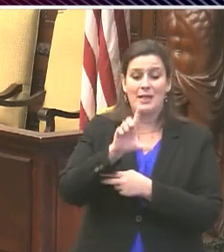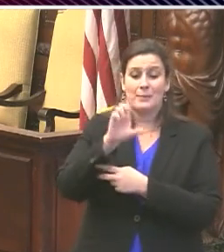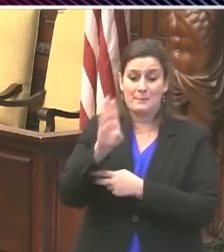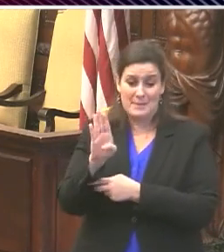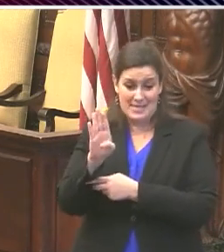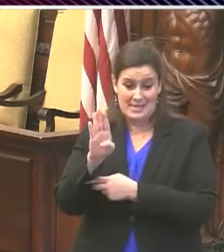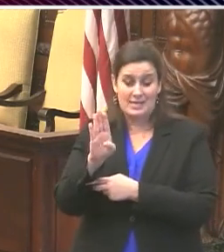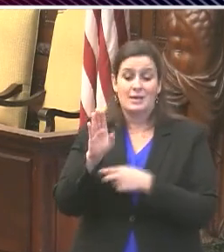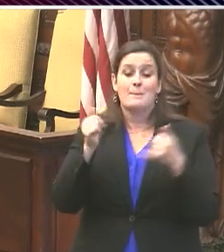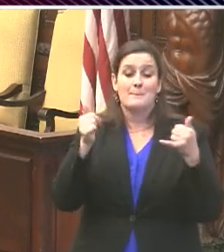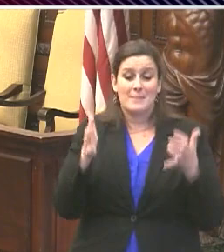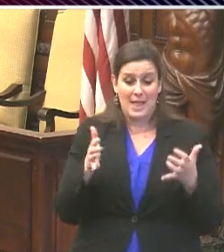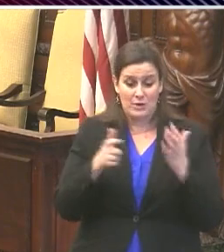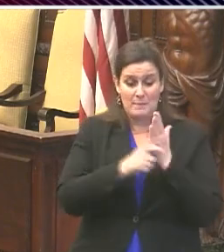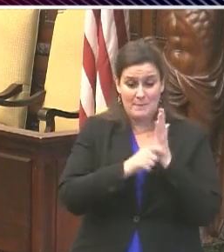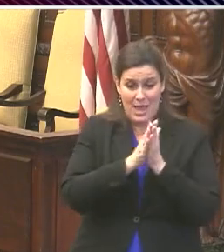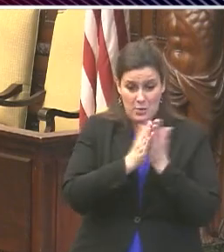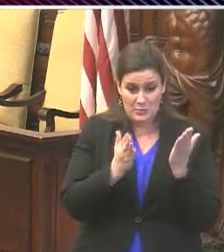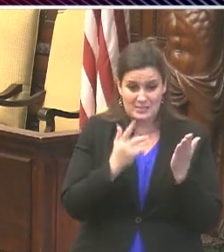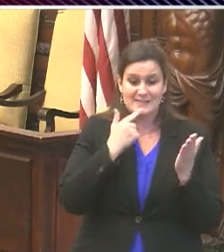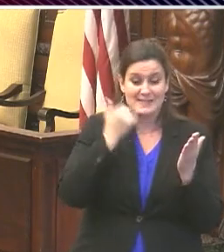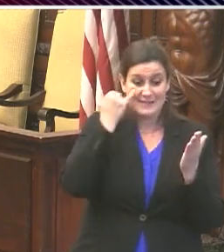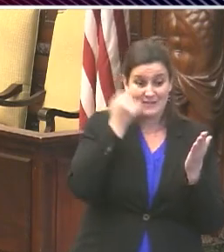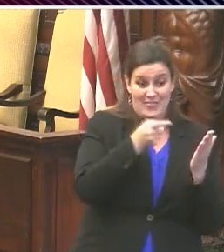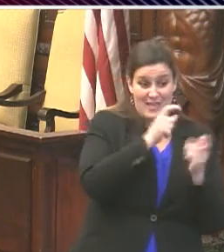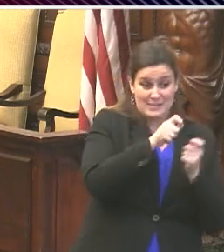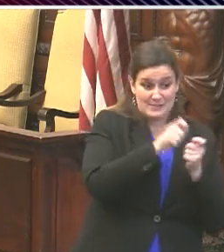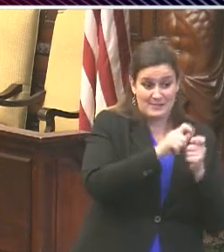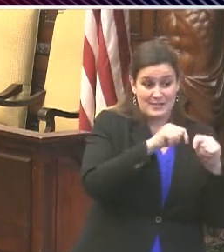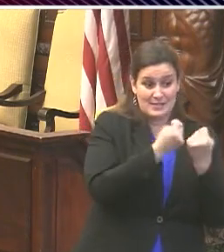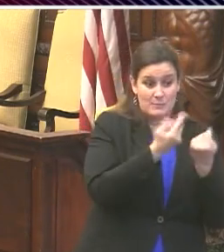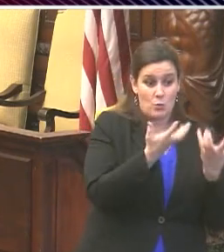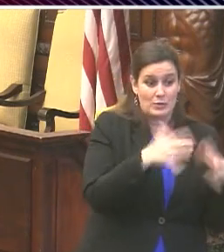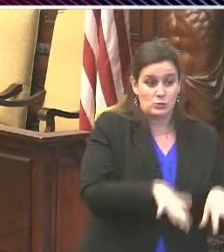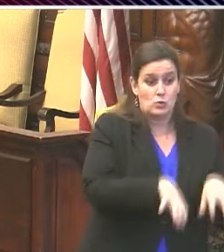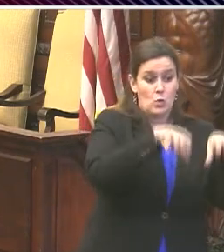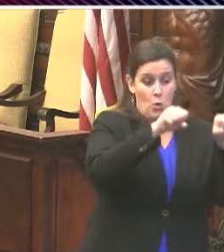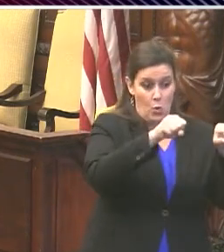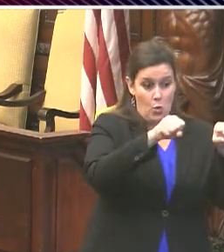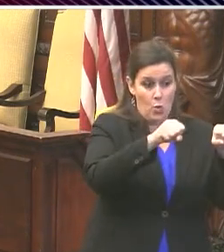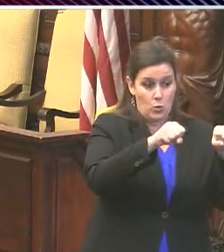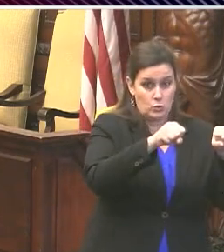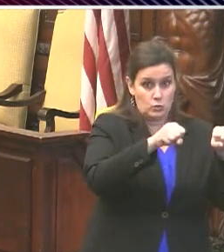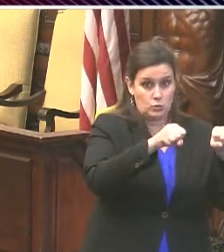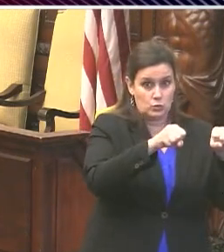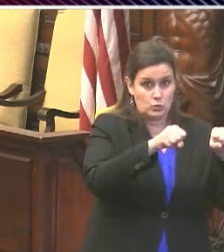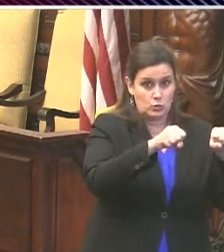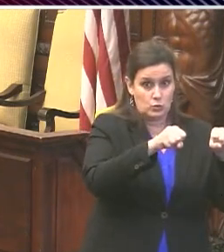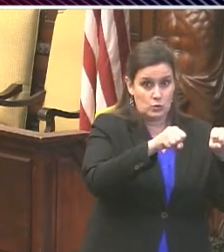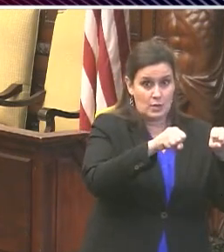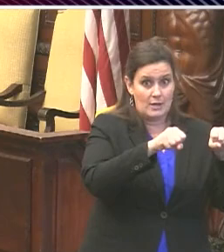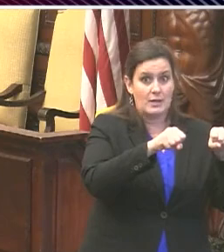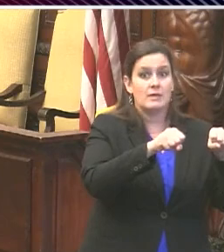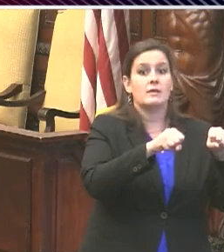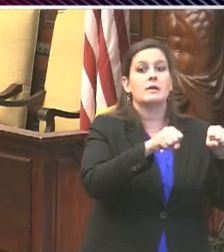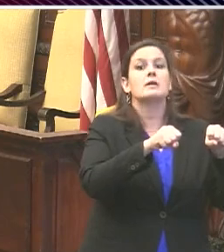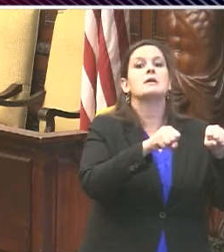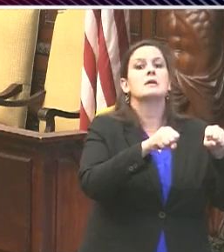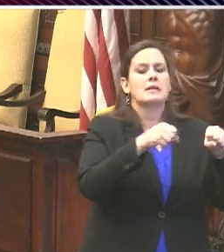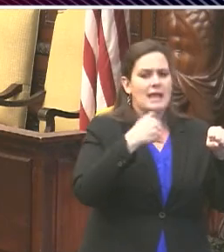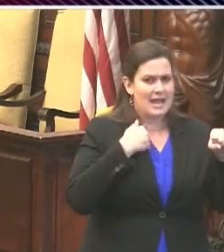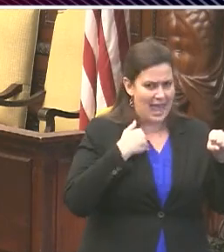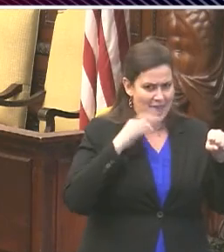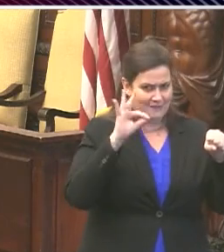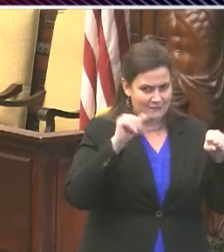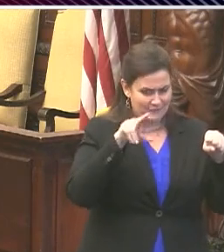if a particular team wants to have fans in the stadium for, say, if the Phillies were to make the postseason this year,